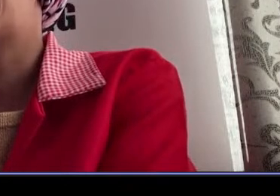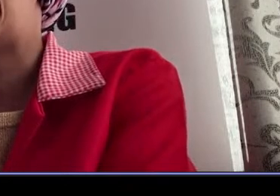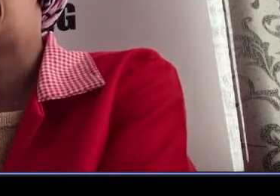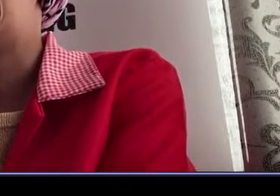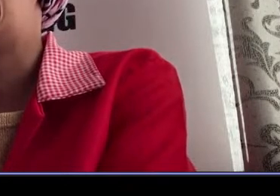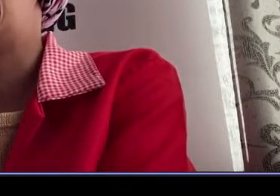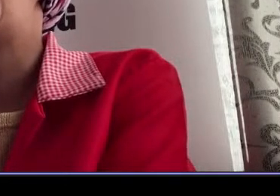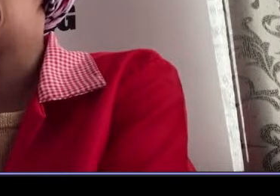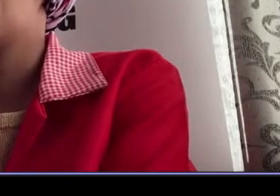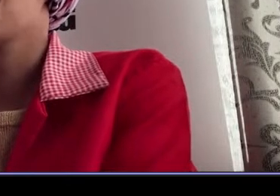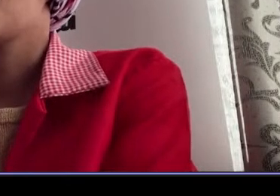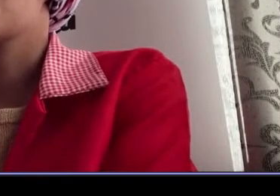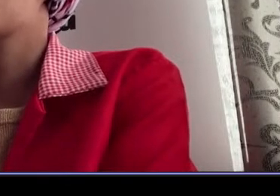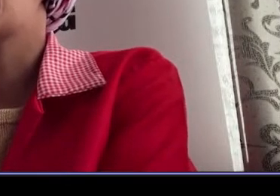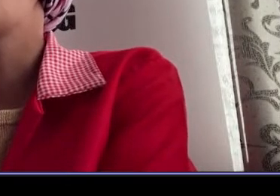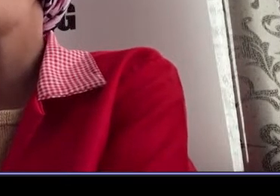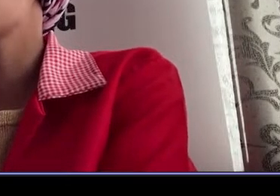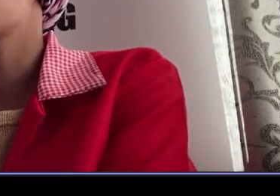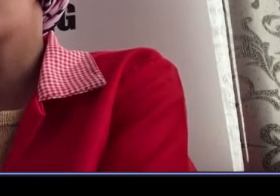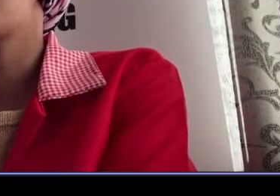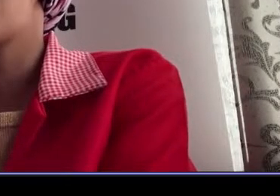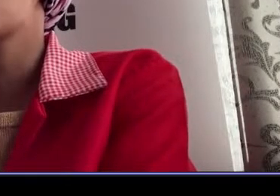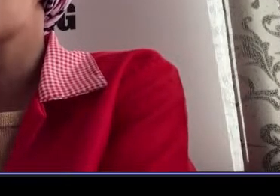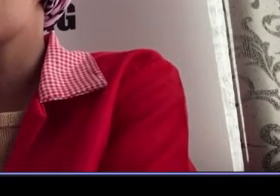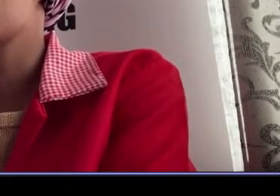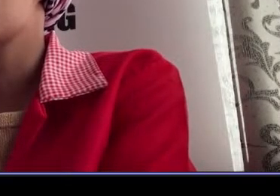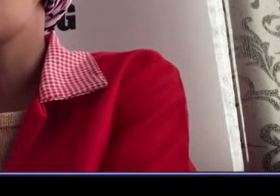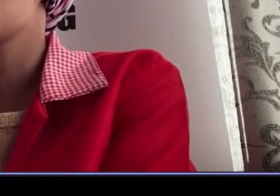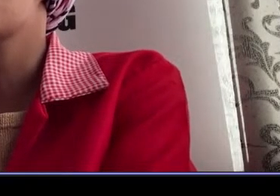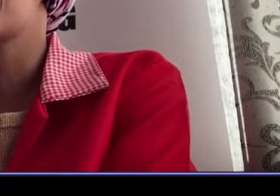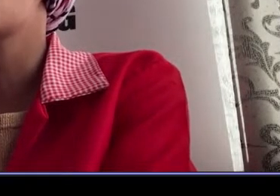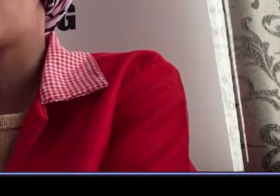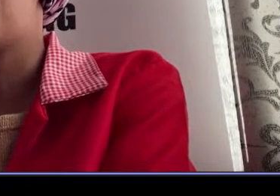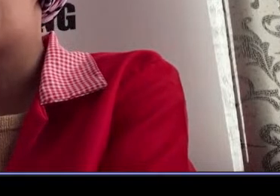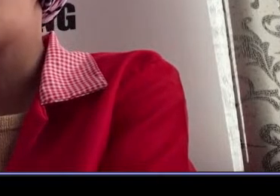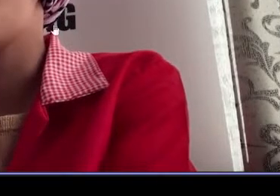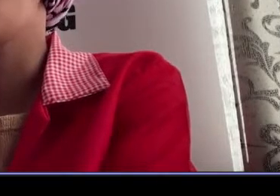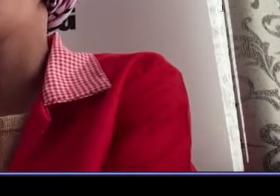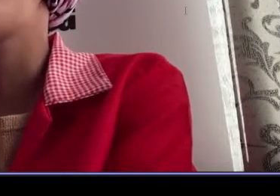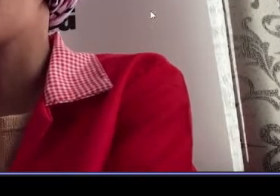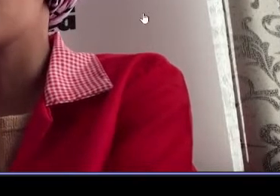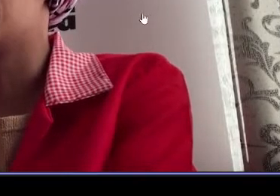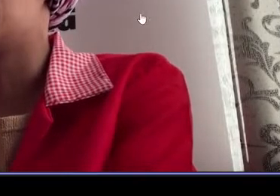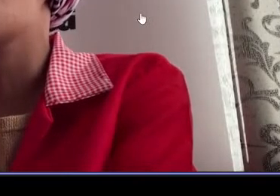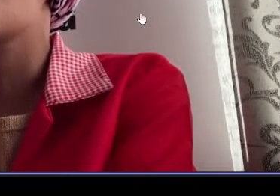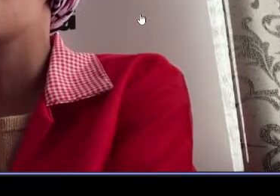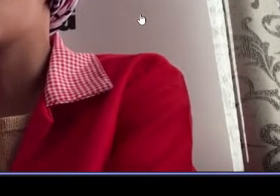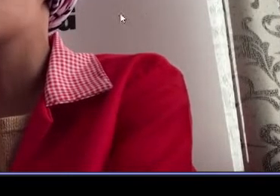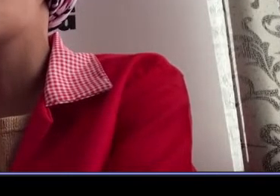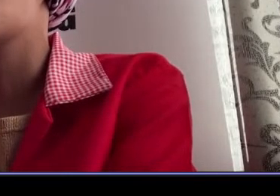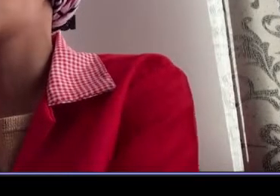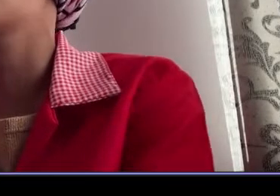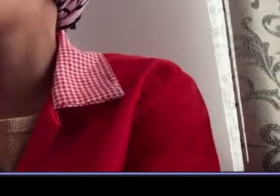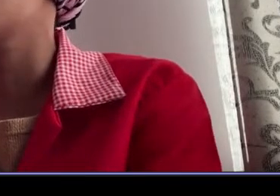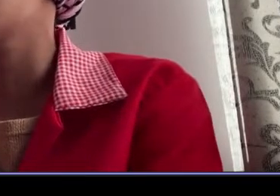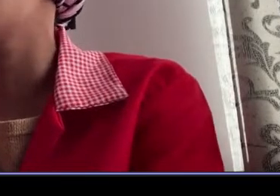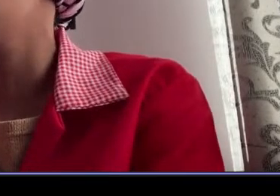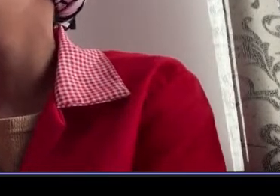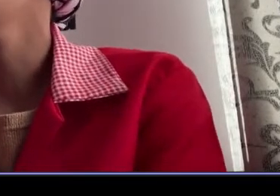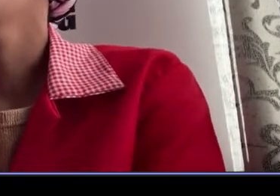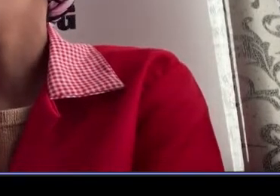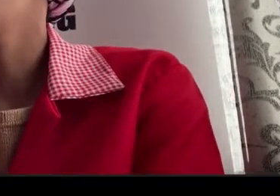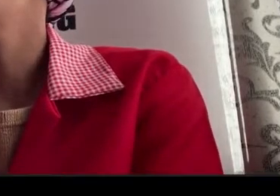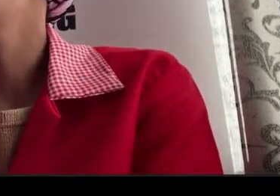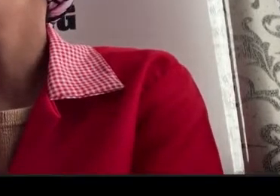to Abahlali indeed. The eradication of mud houses is of such happiness to the historically disadvantaged